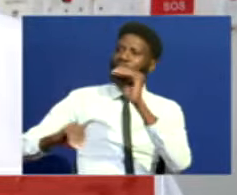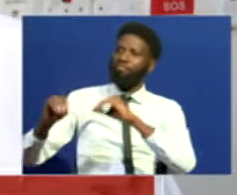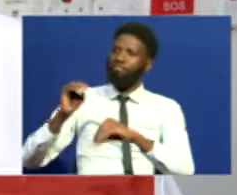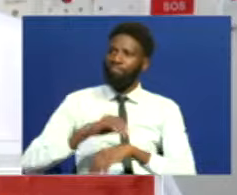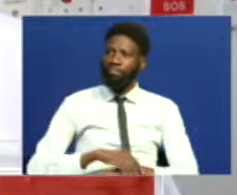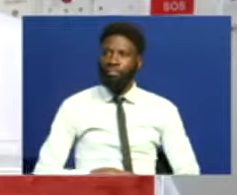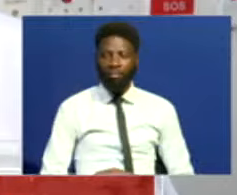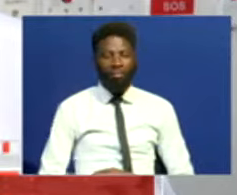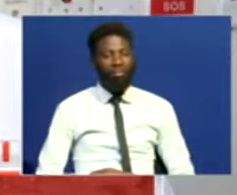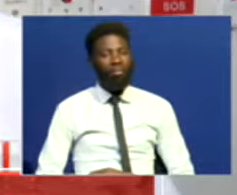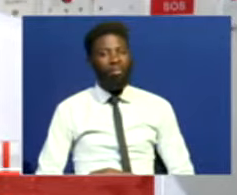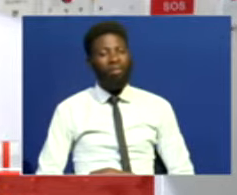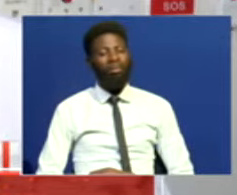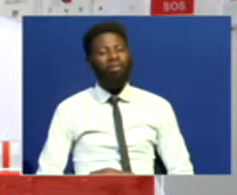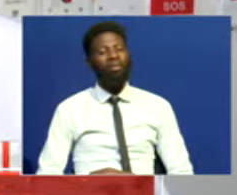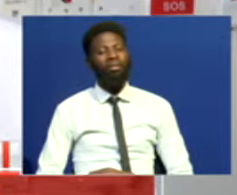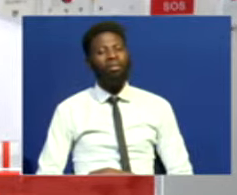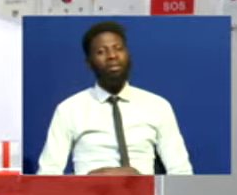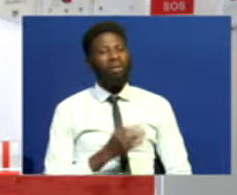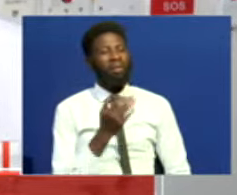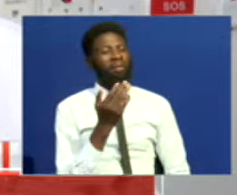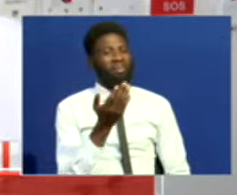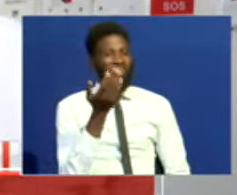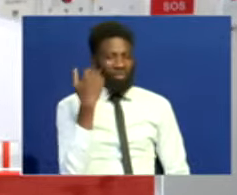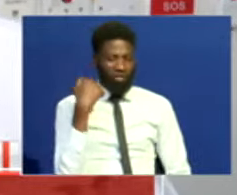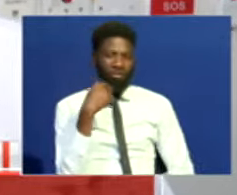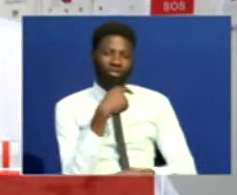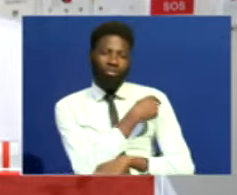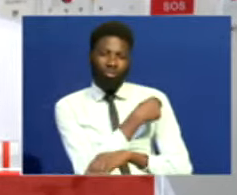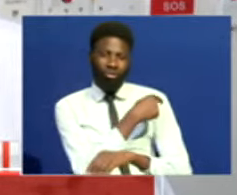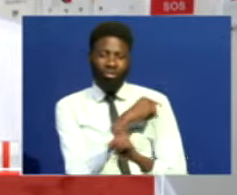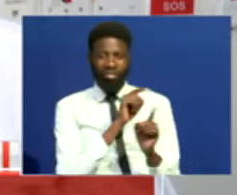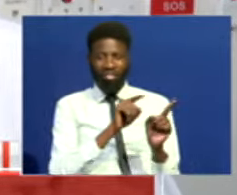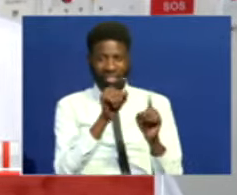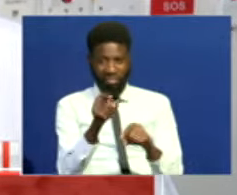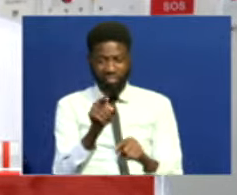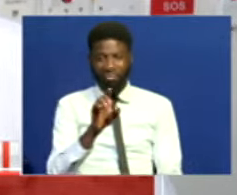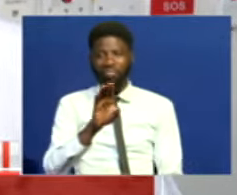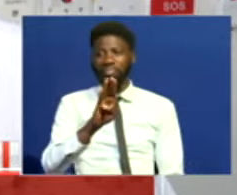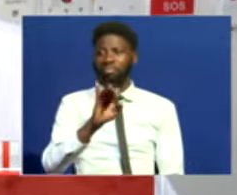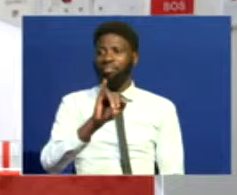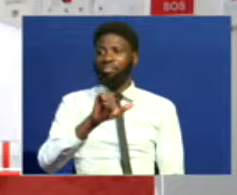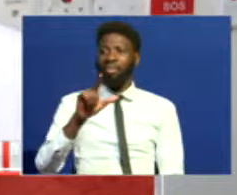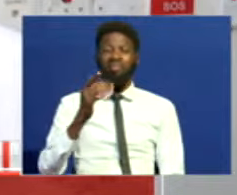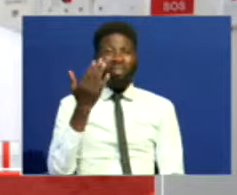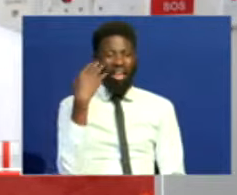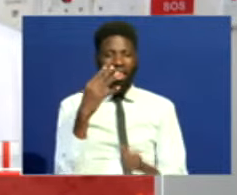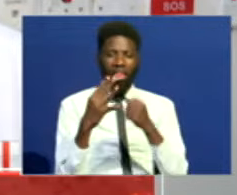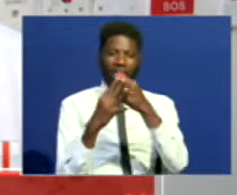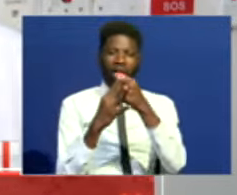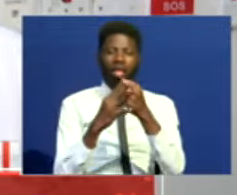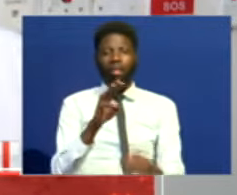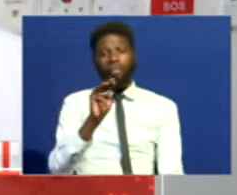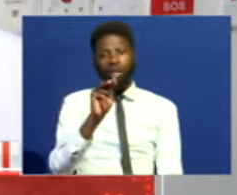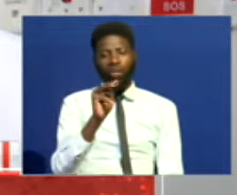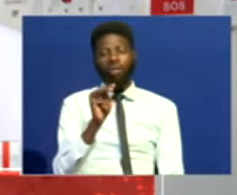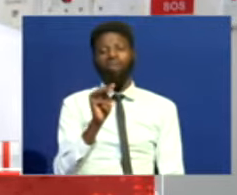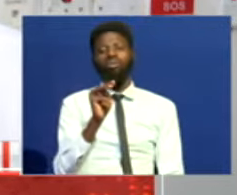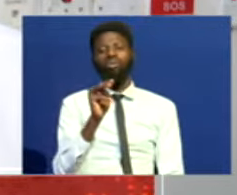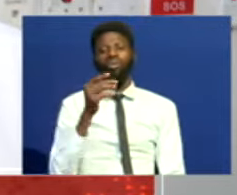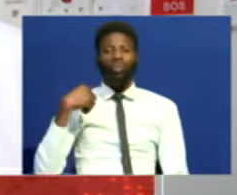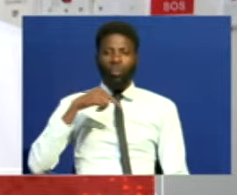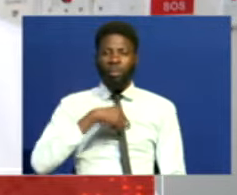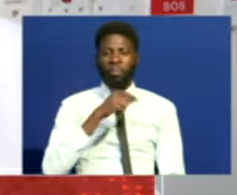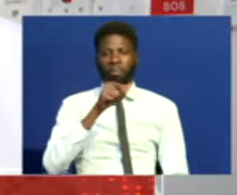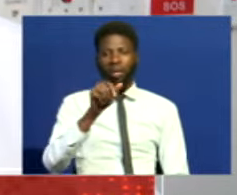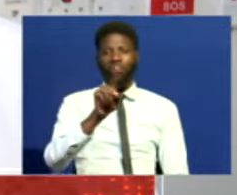tulikuwa tumetoa bill vizuri akaletwa hapa na hii bill ilikuwa imegonga 9 million tukatoa million moja tayari na tumeshindwa